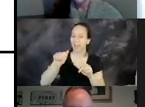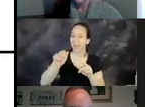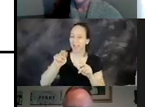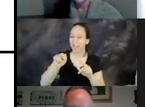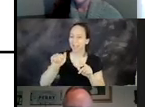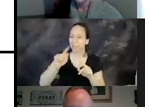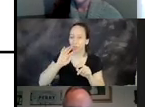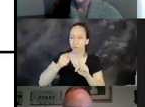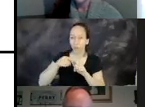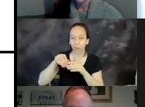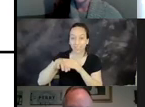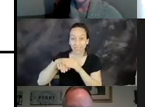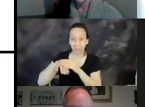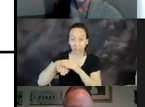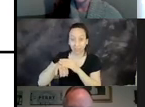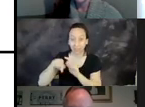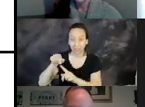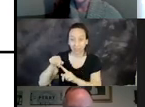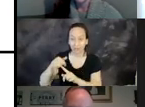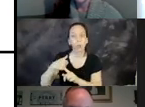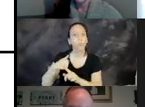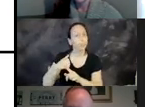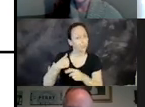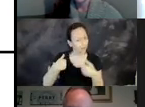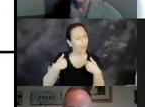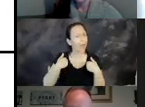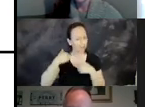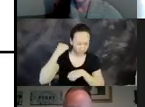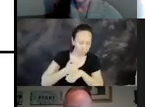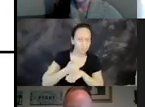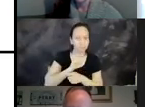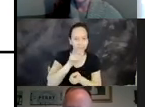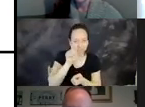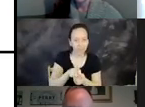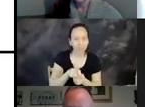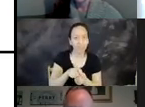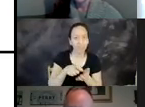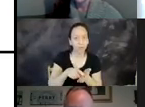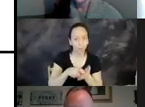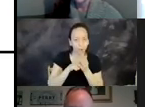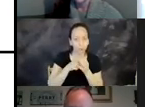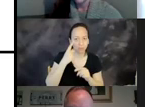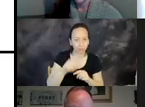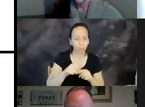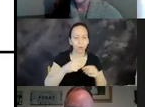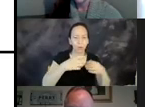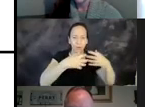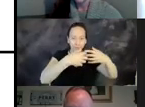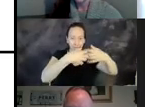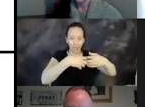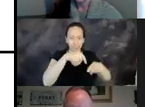was we had very specific requirements for the fare vending machines, and we had a